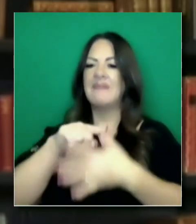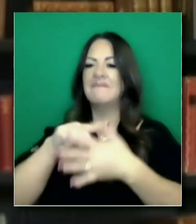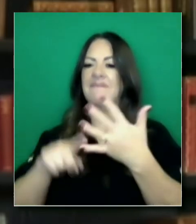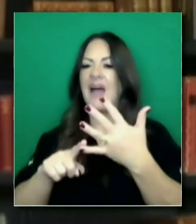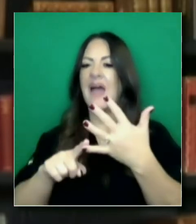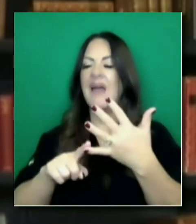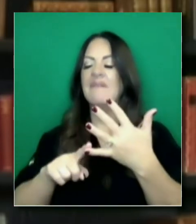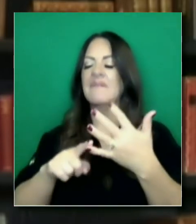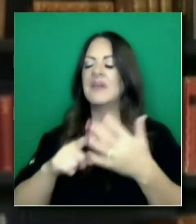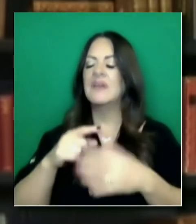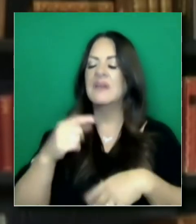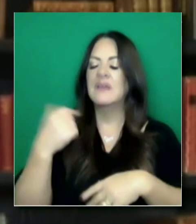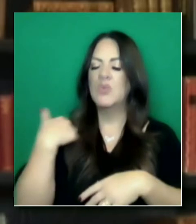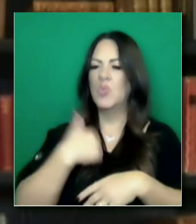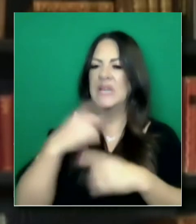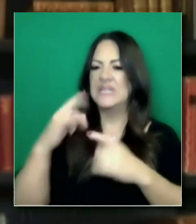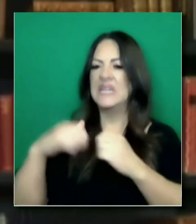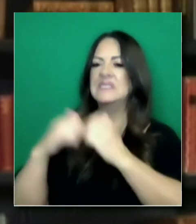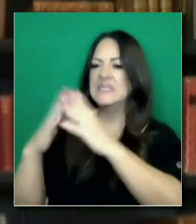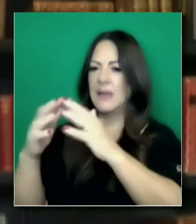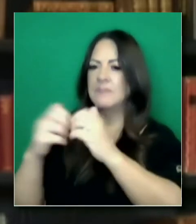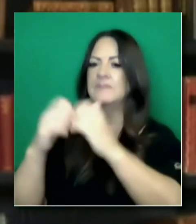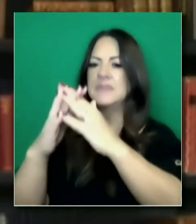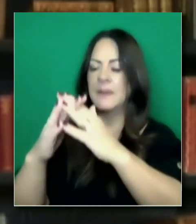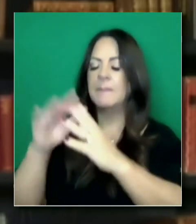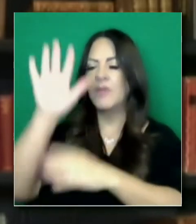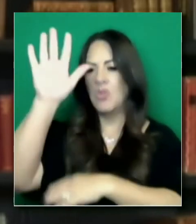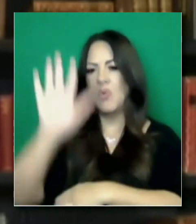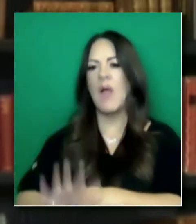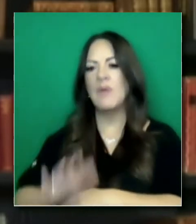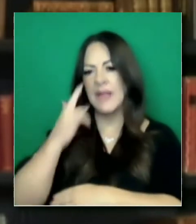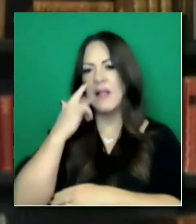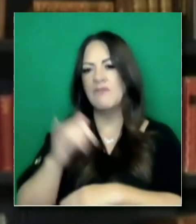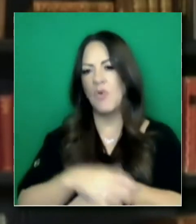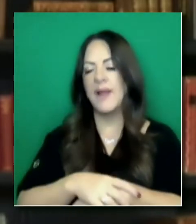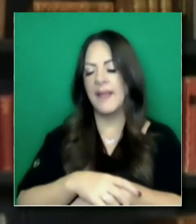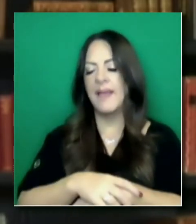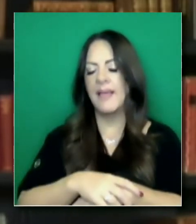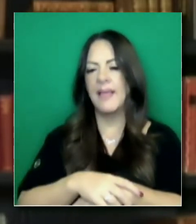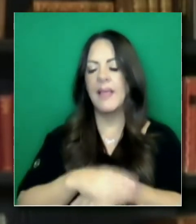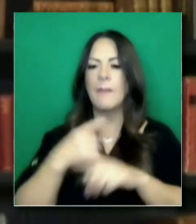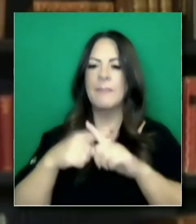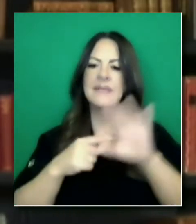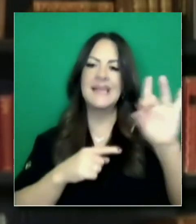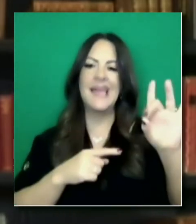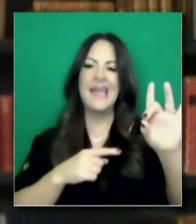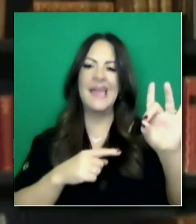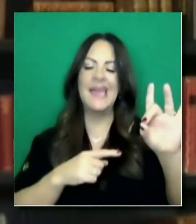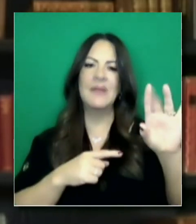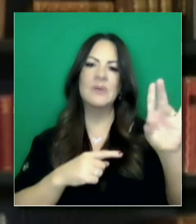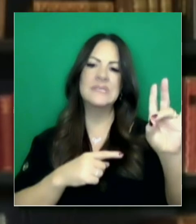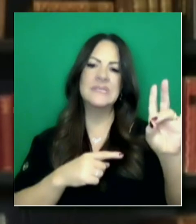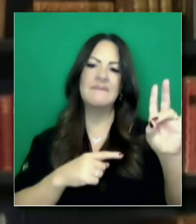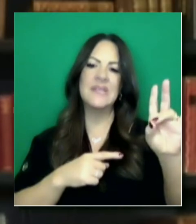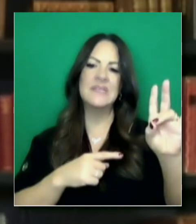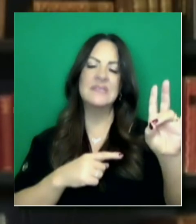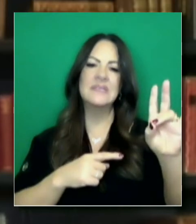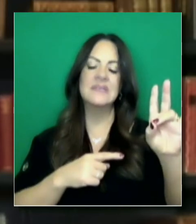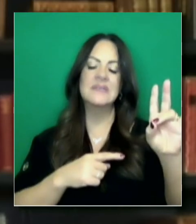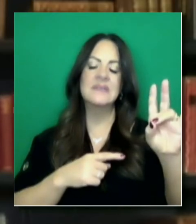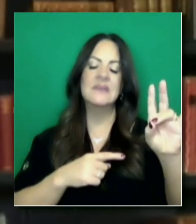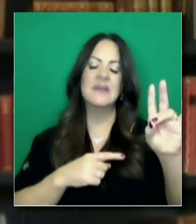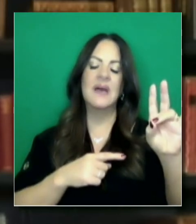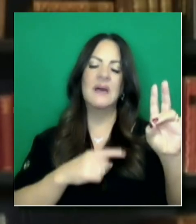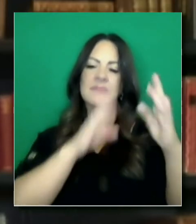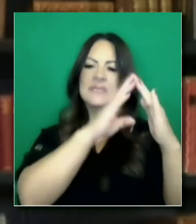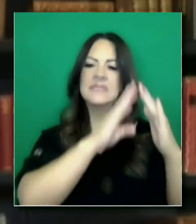status that have been stood up, and another, 8 specific, or 7 rather, specific sites